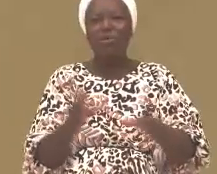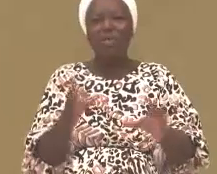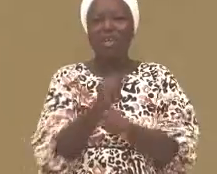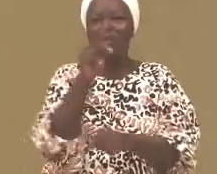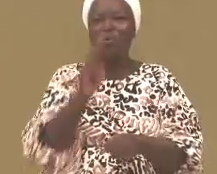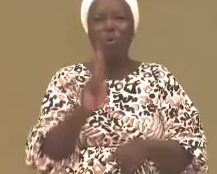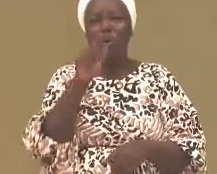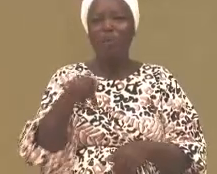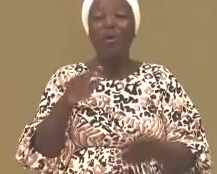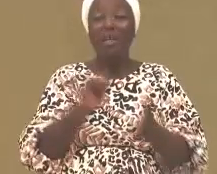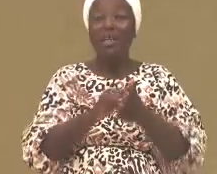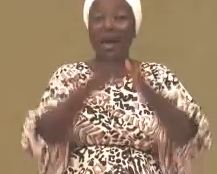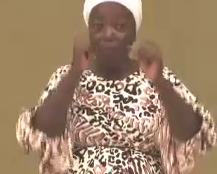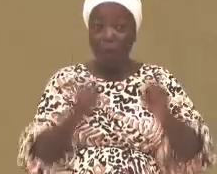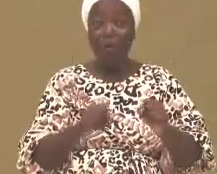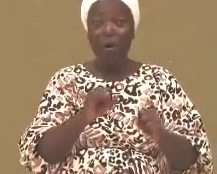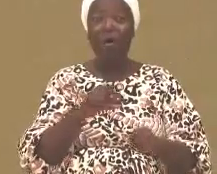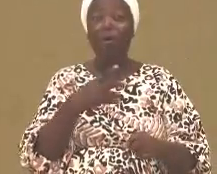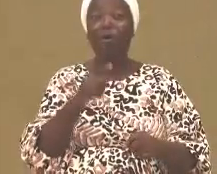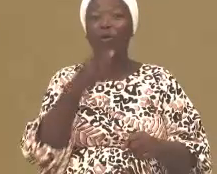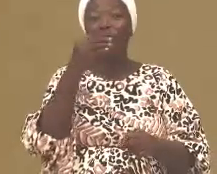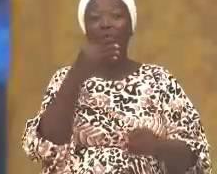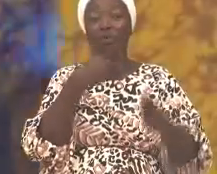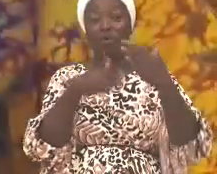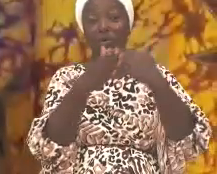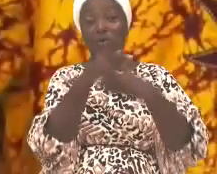that power is coming upon you right there.